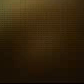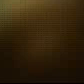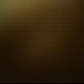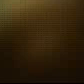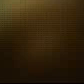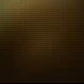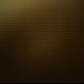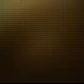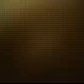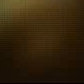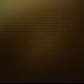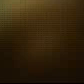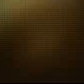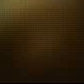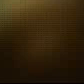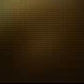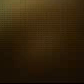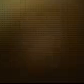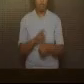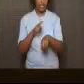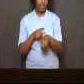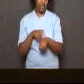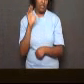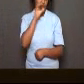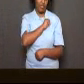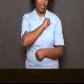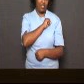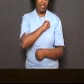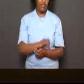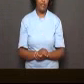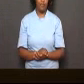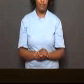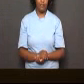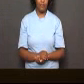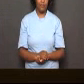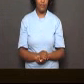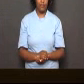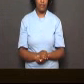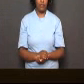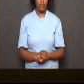Time's up.